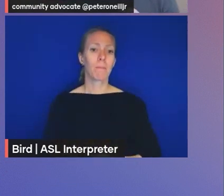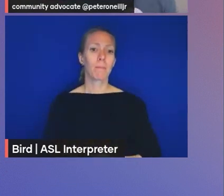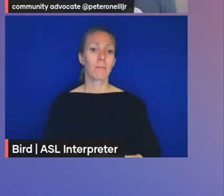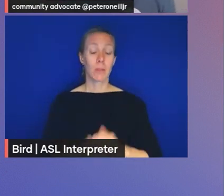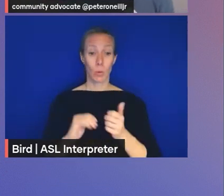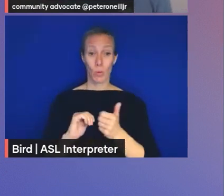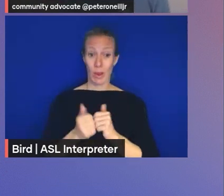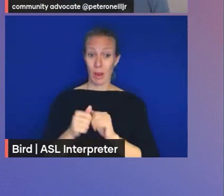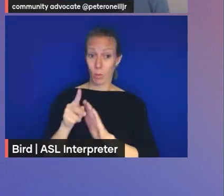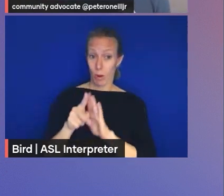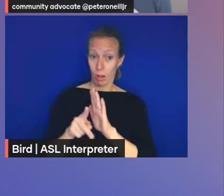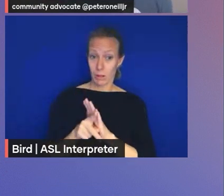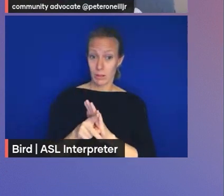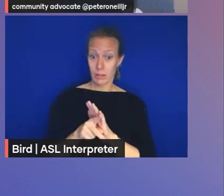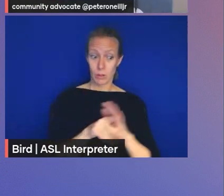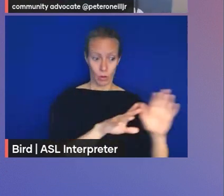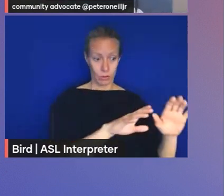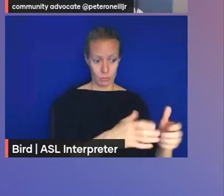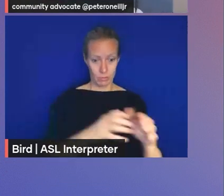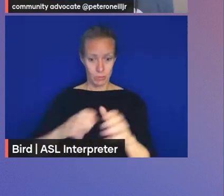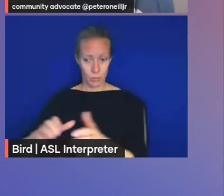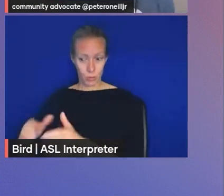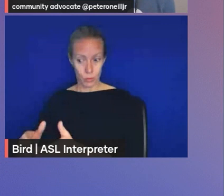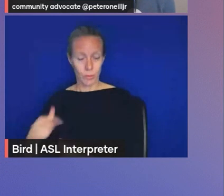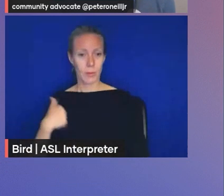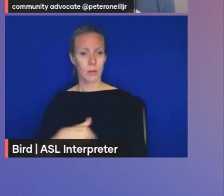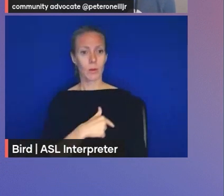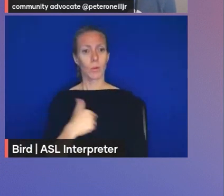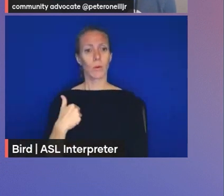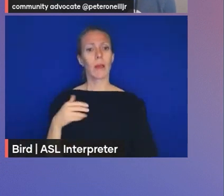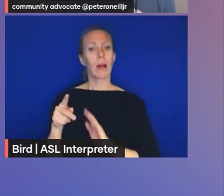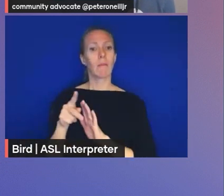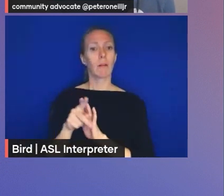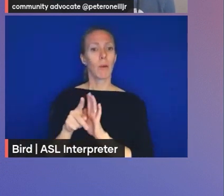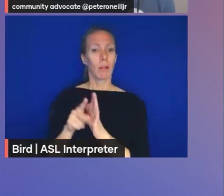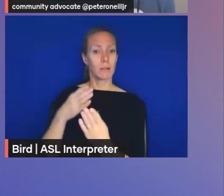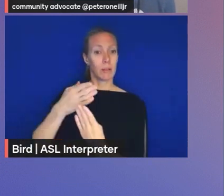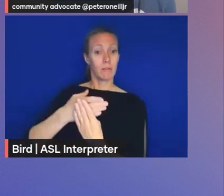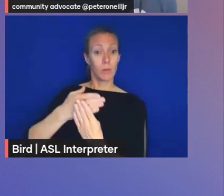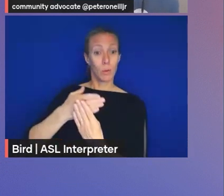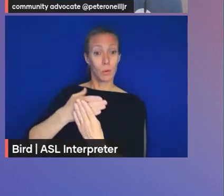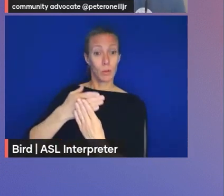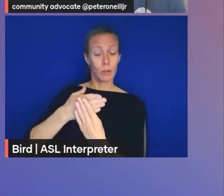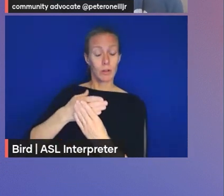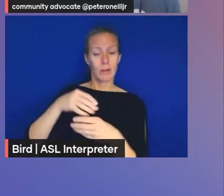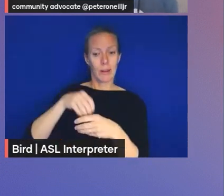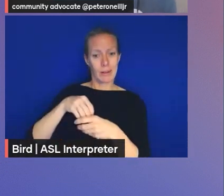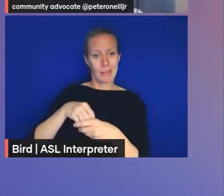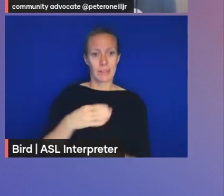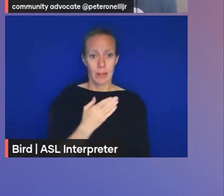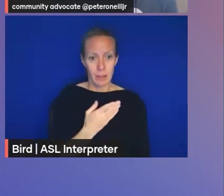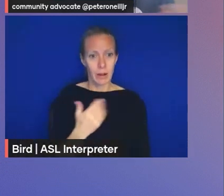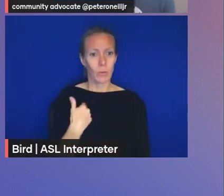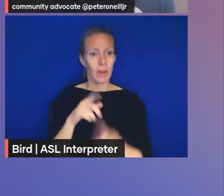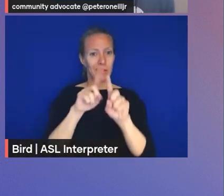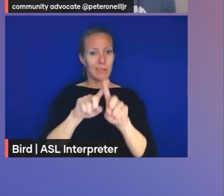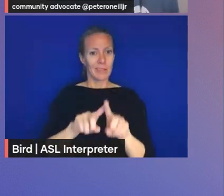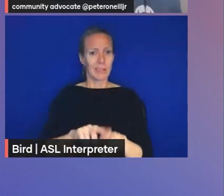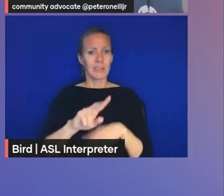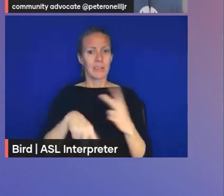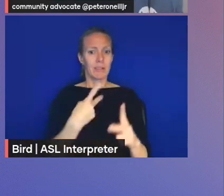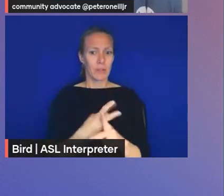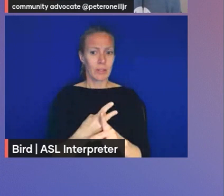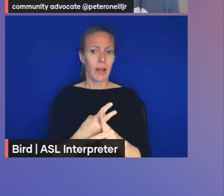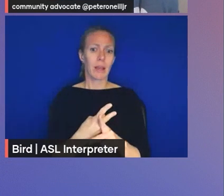grouped here, we have this policy folder, and inside this policy folder, we have the different types of clouds. We have AWS,